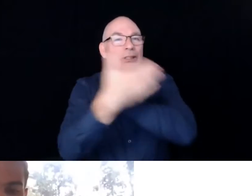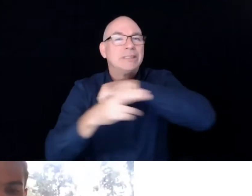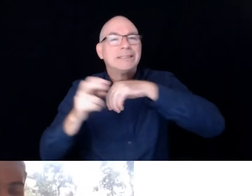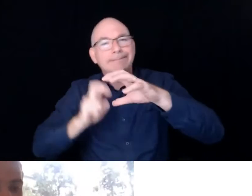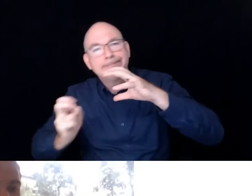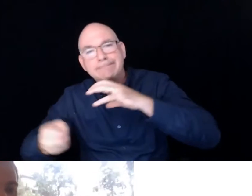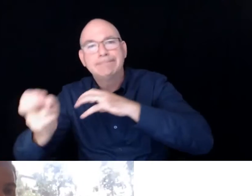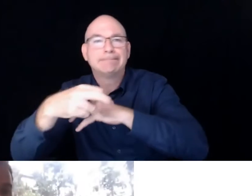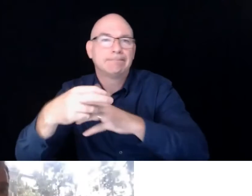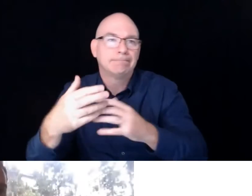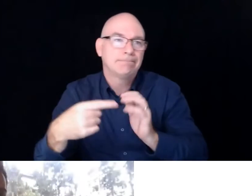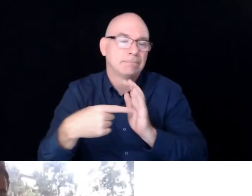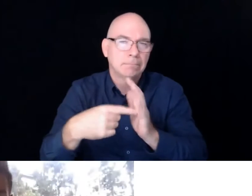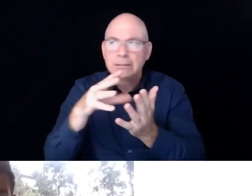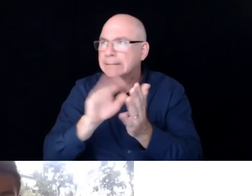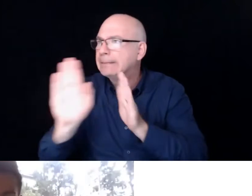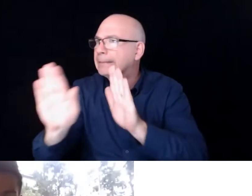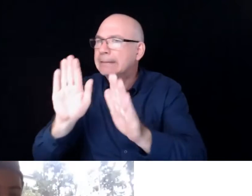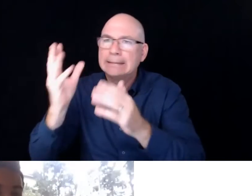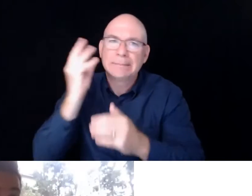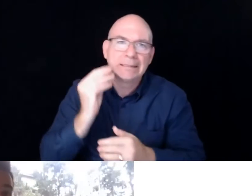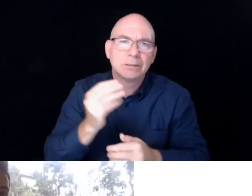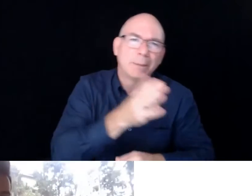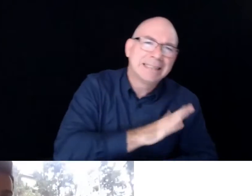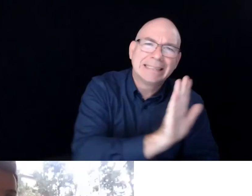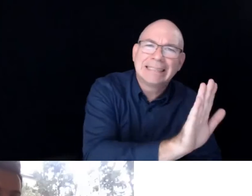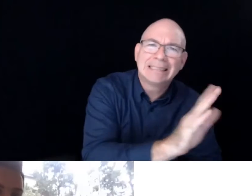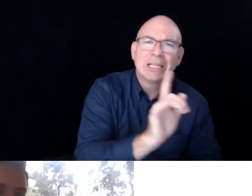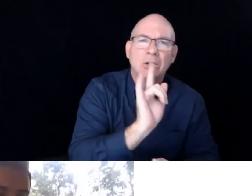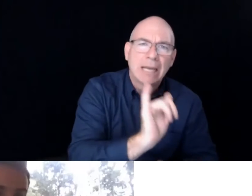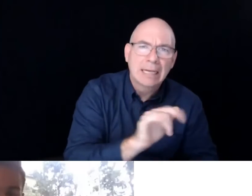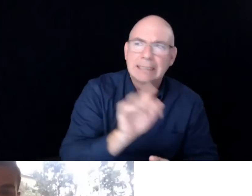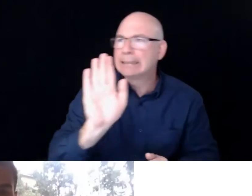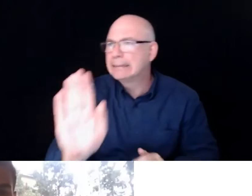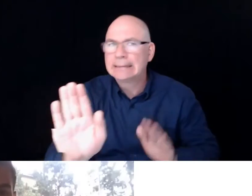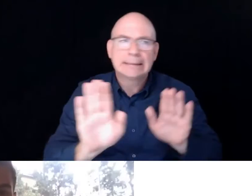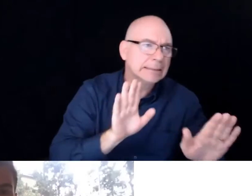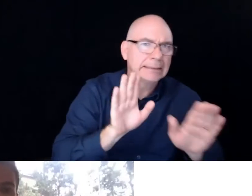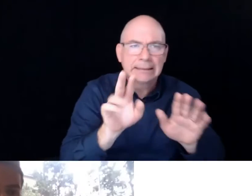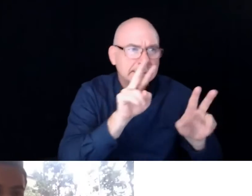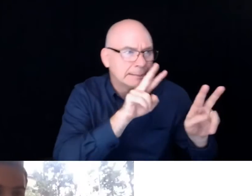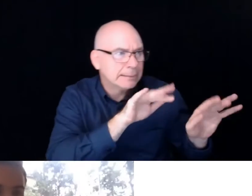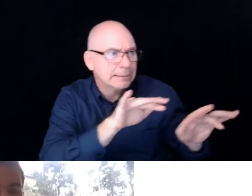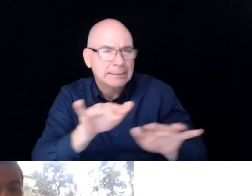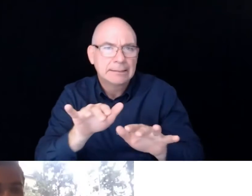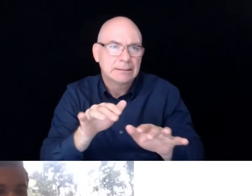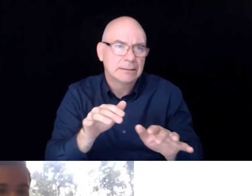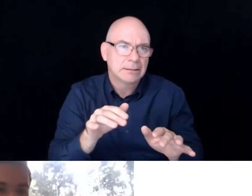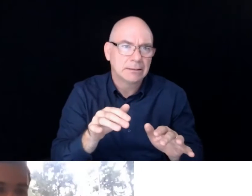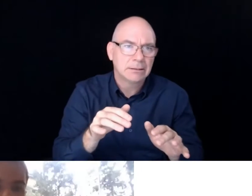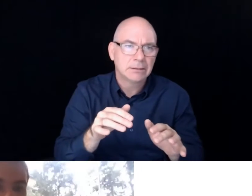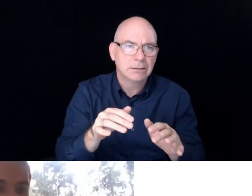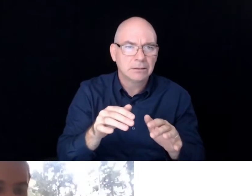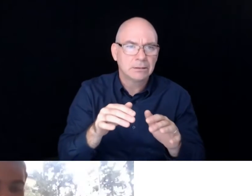like to learn more about their experiences and how it worked in these specific countries, like to reach at least like a part